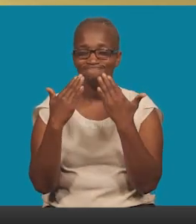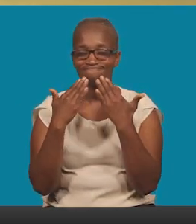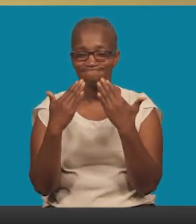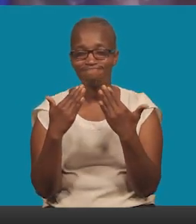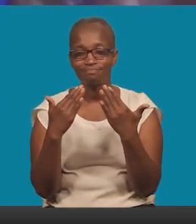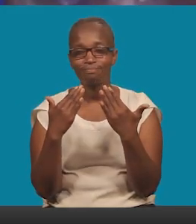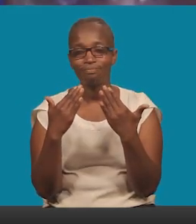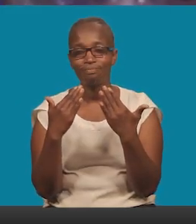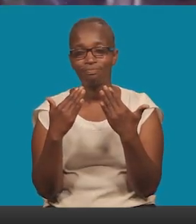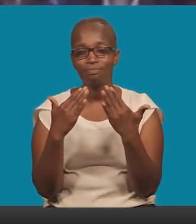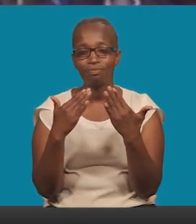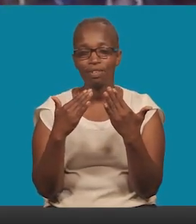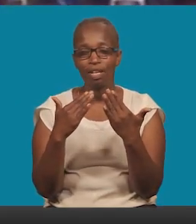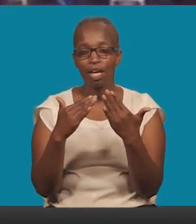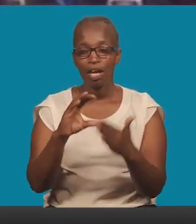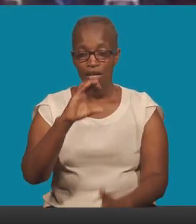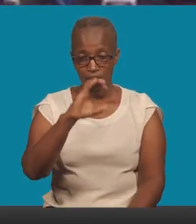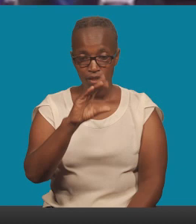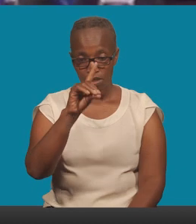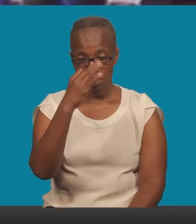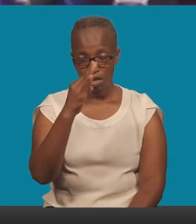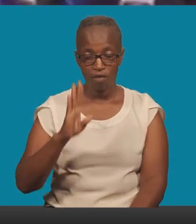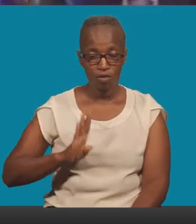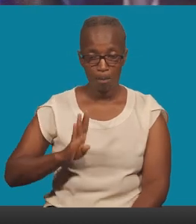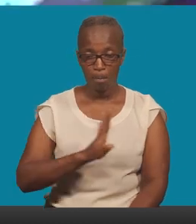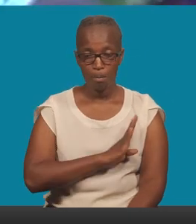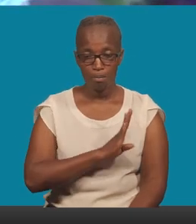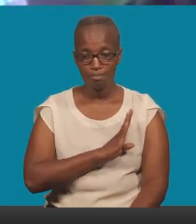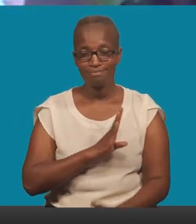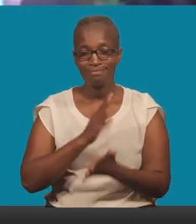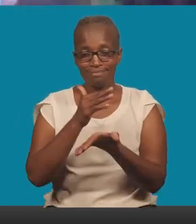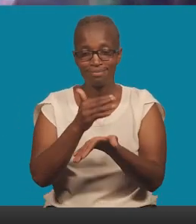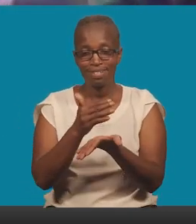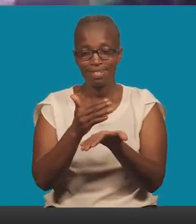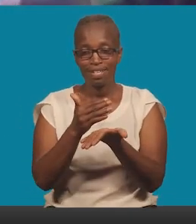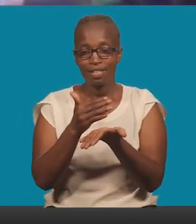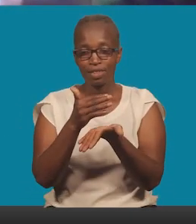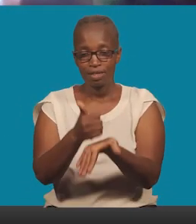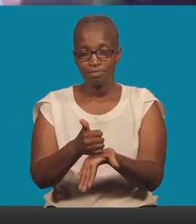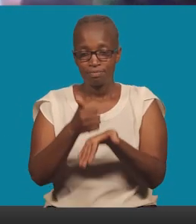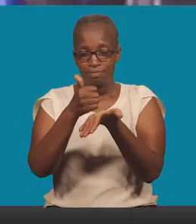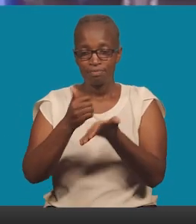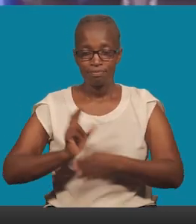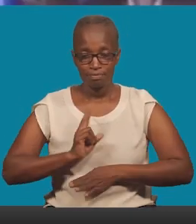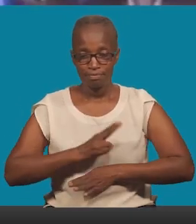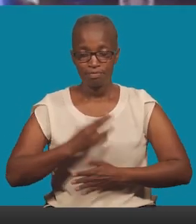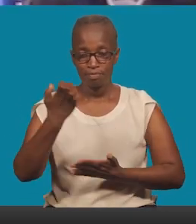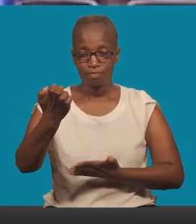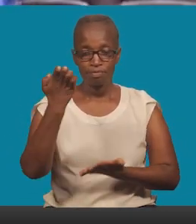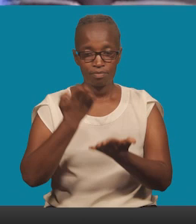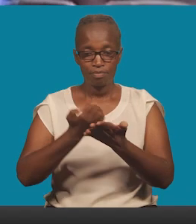want to thank the board, CDF board. They need to help us now by